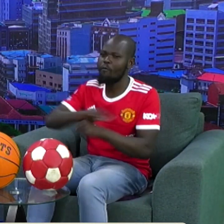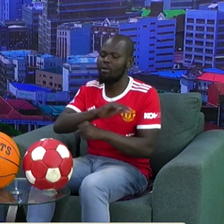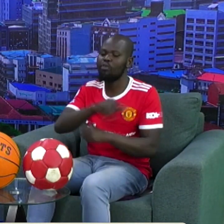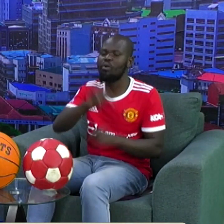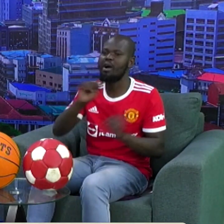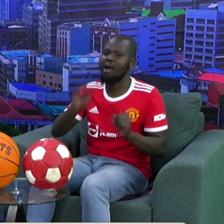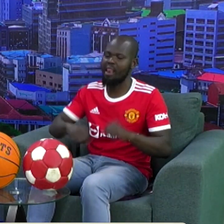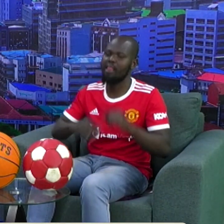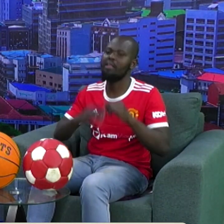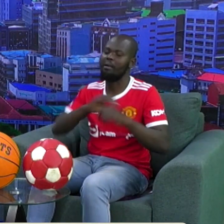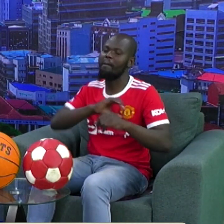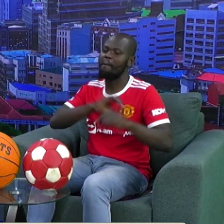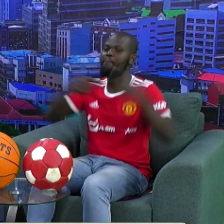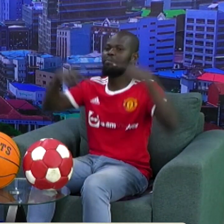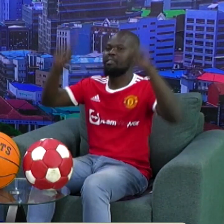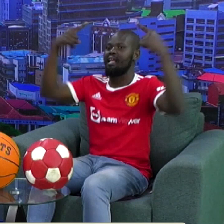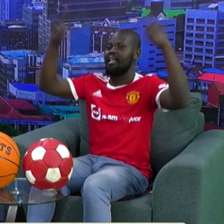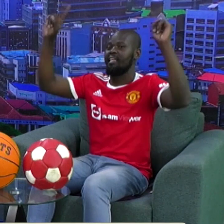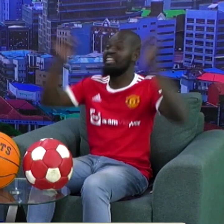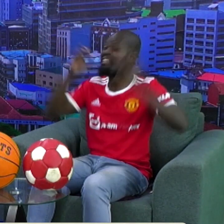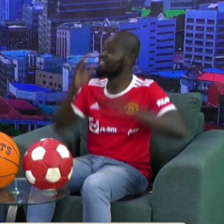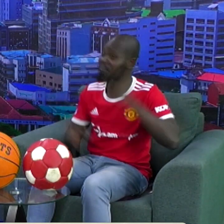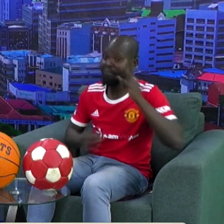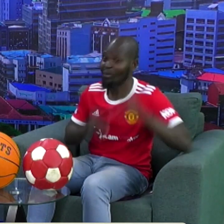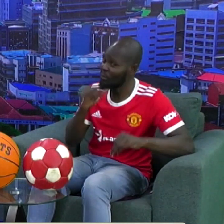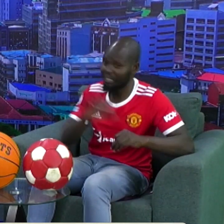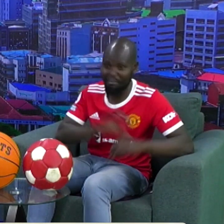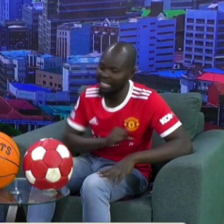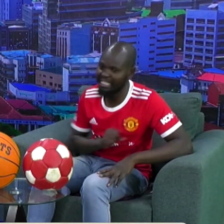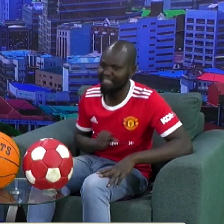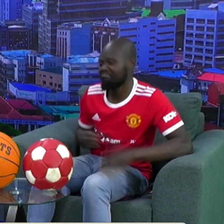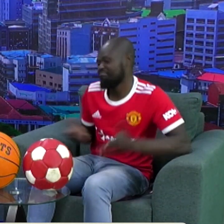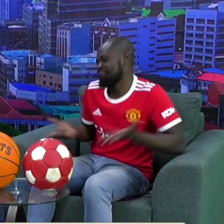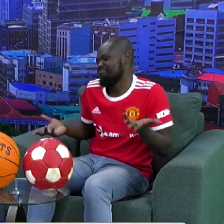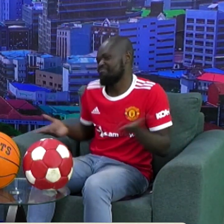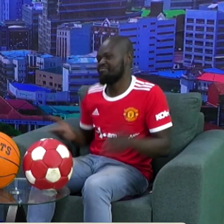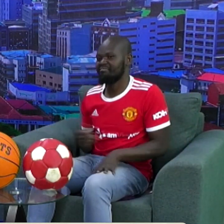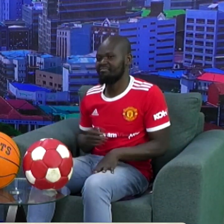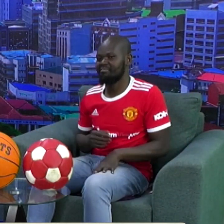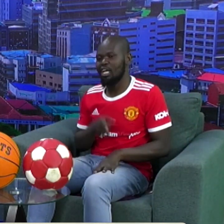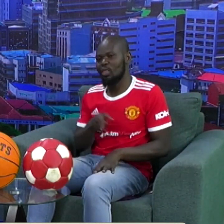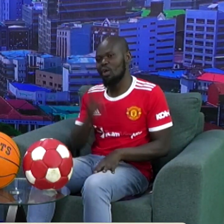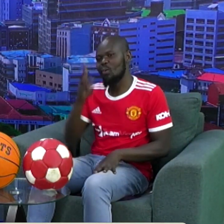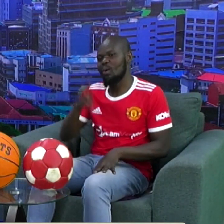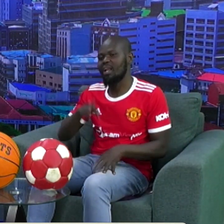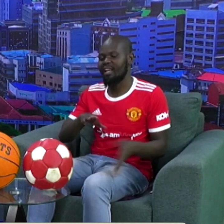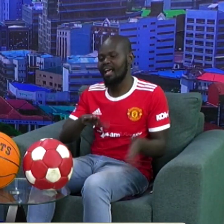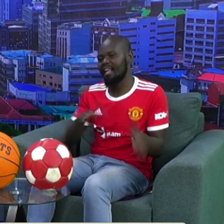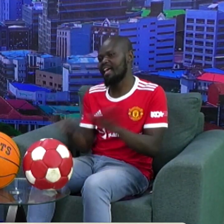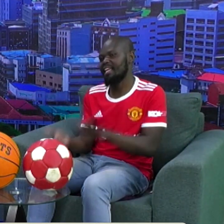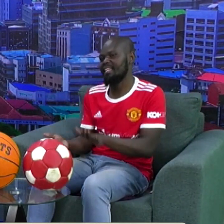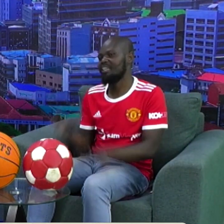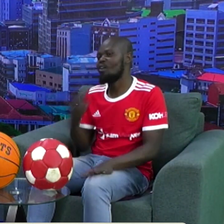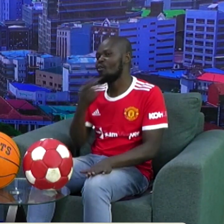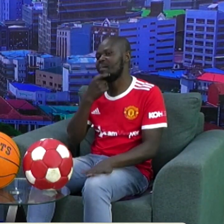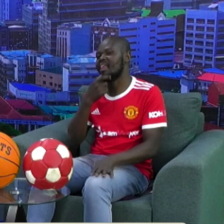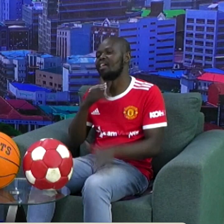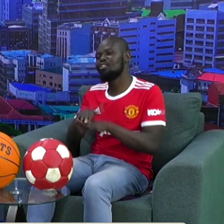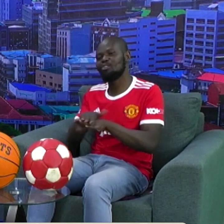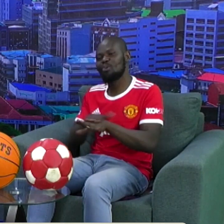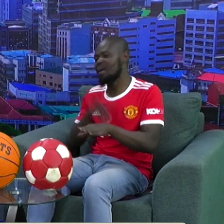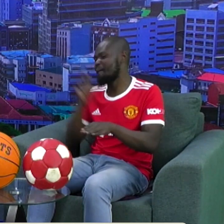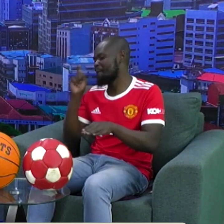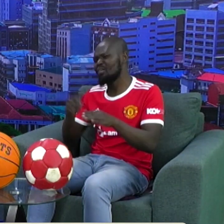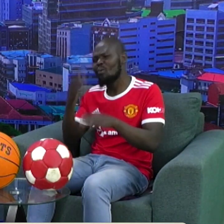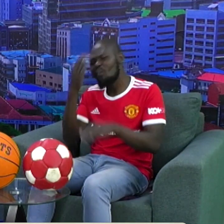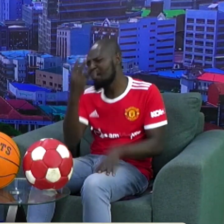and they maintain patience. I think this will help them succeed. But if there is no patience, I think it will